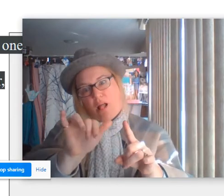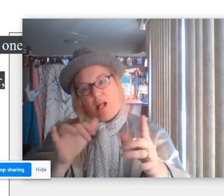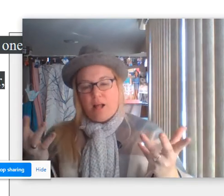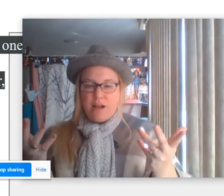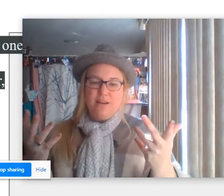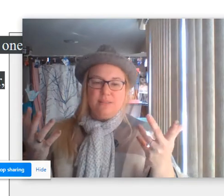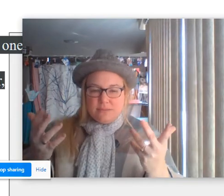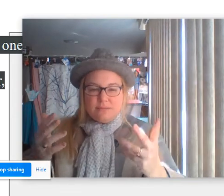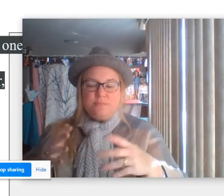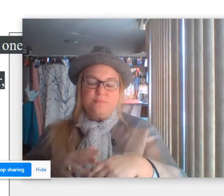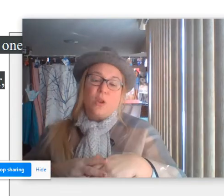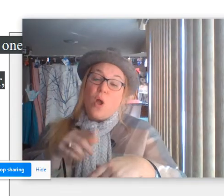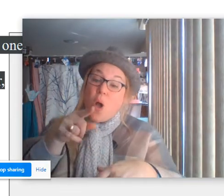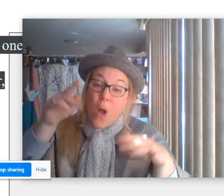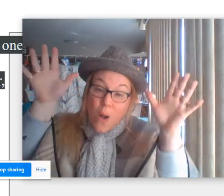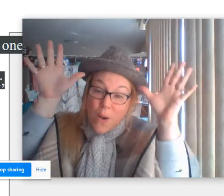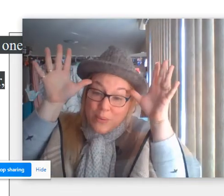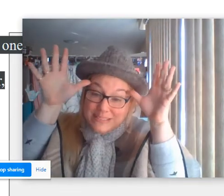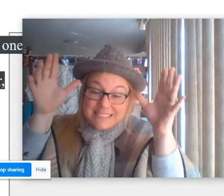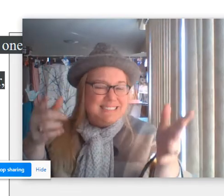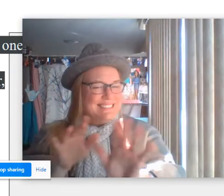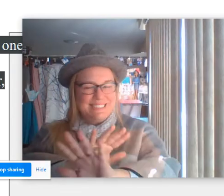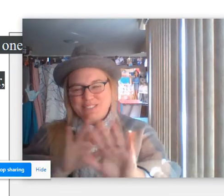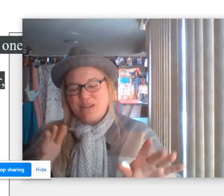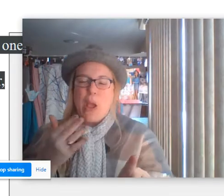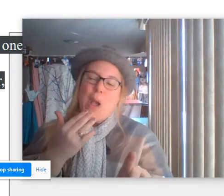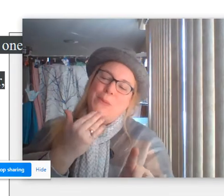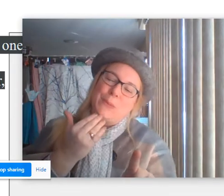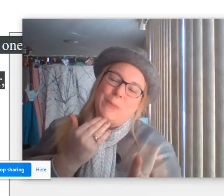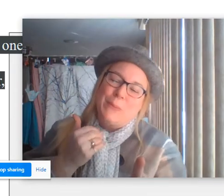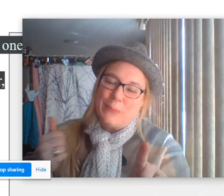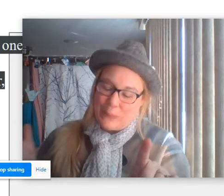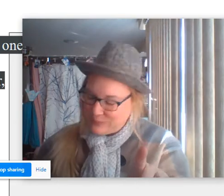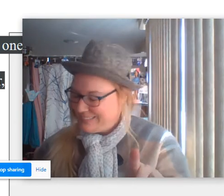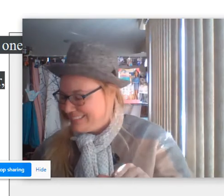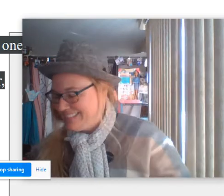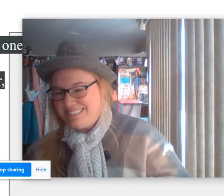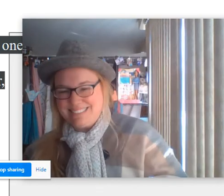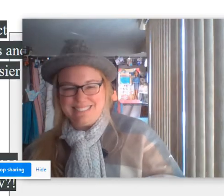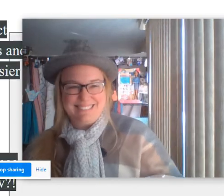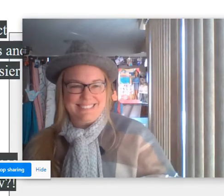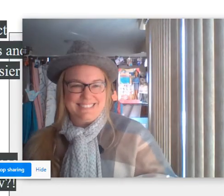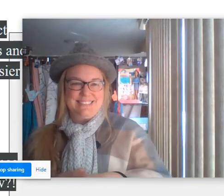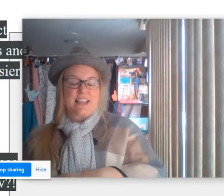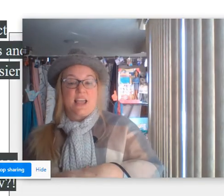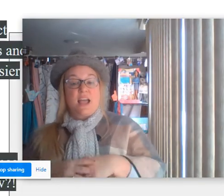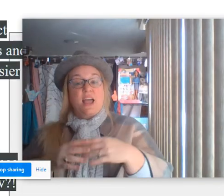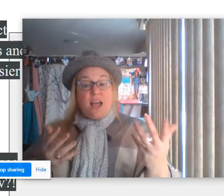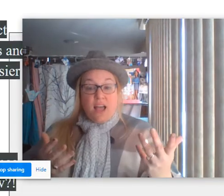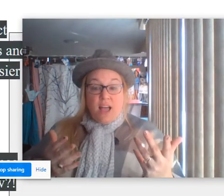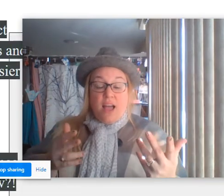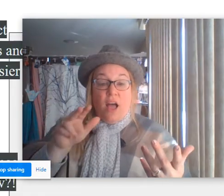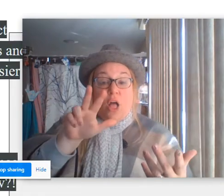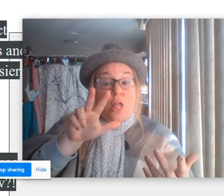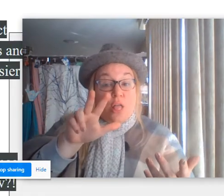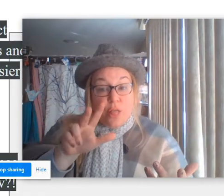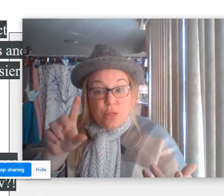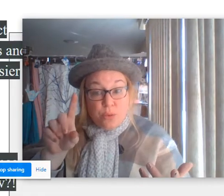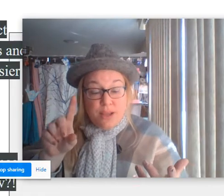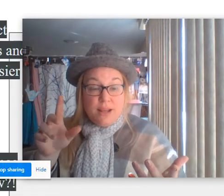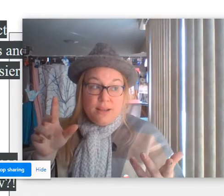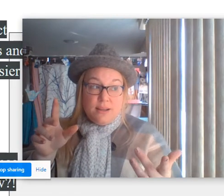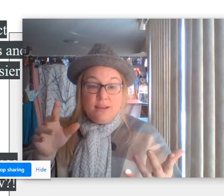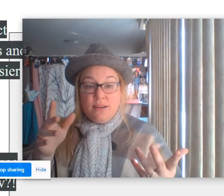in English, yes? Oh, you're such a dear. No, you're not a moose. You're such a dear. You're such a sweetie. So